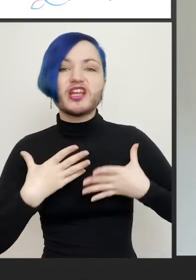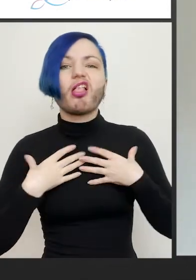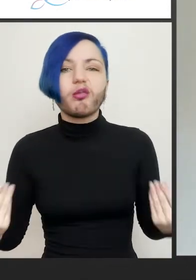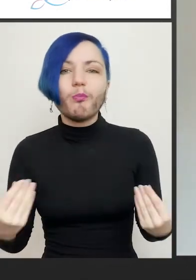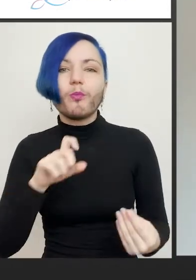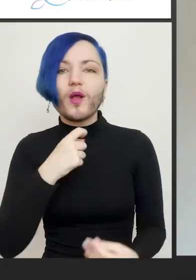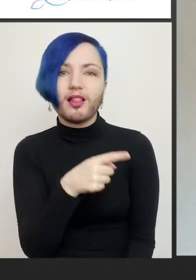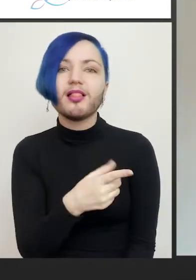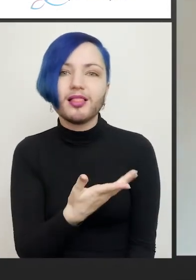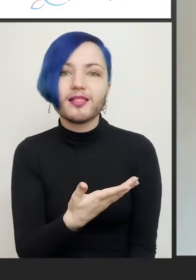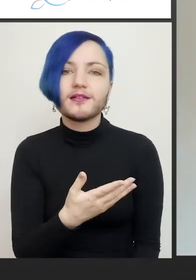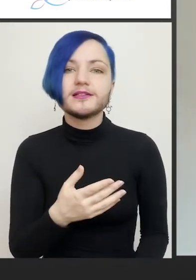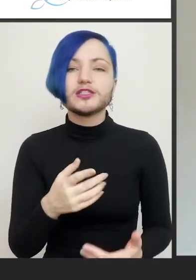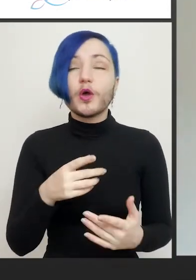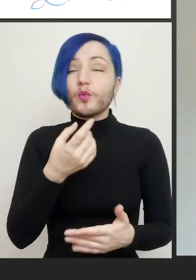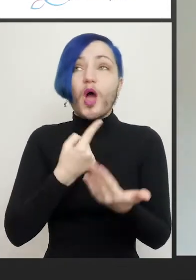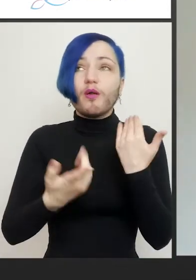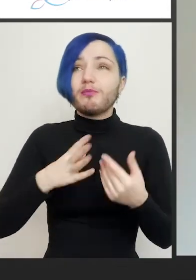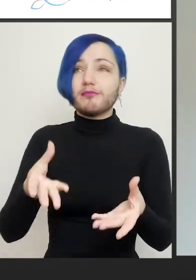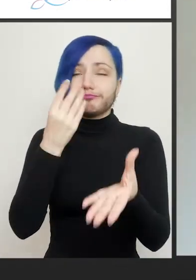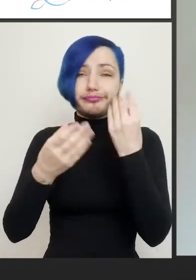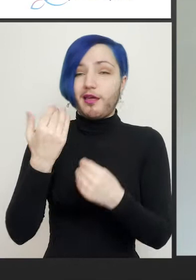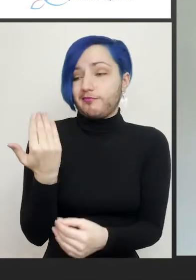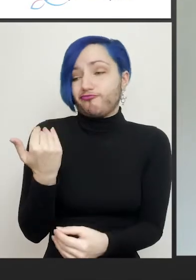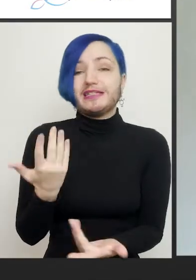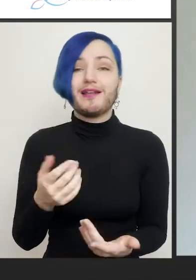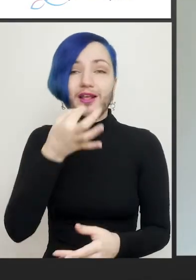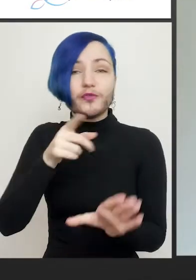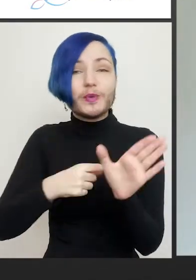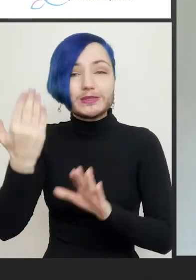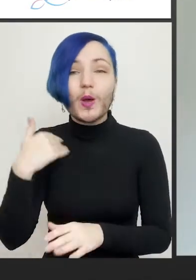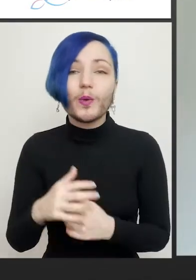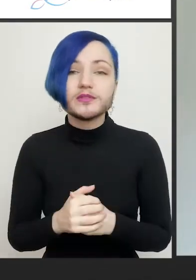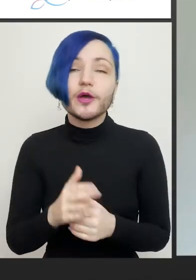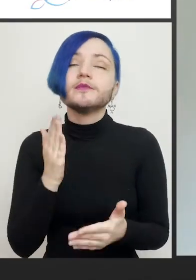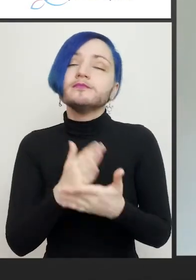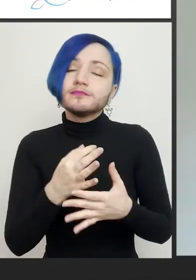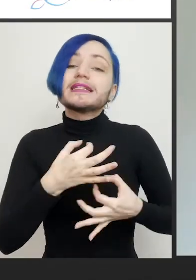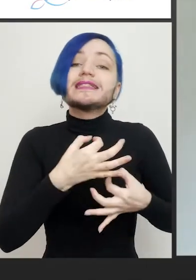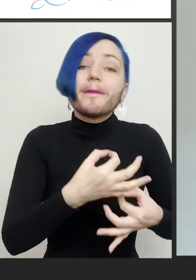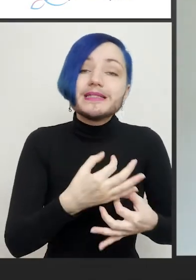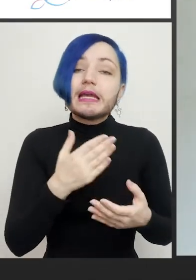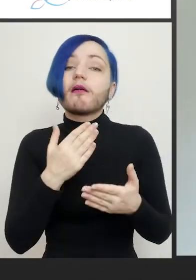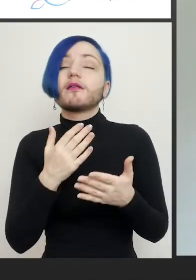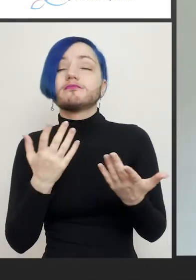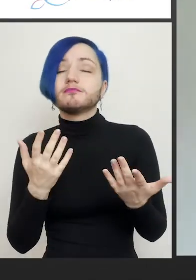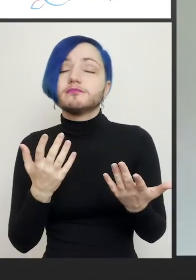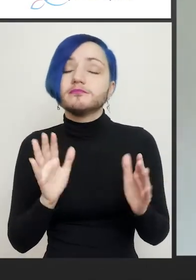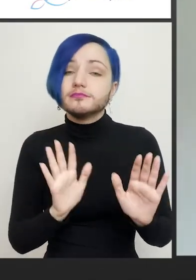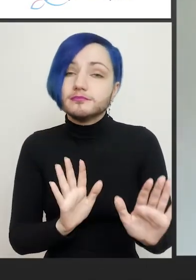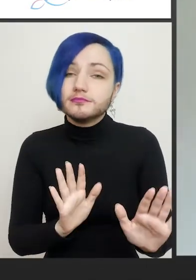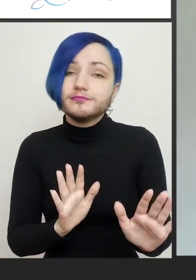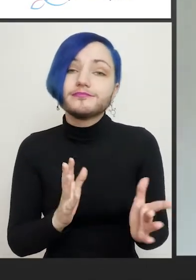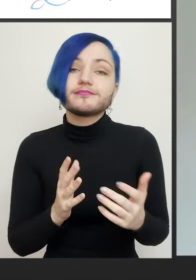I'd known that, and I would have told myself that a few years ago. So as difficult as it is, and as tempting as it is with people who are, you know,